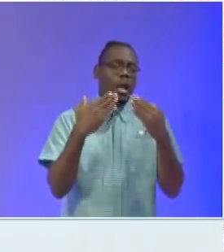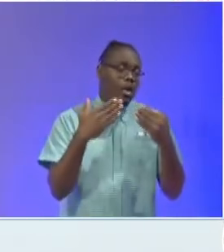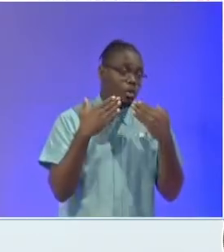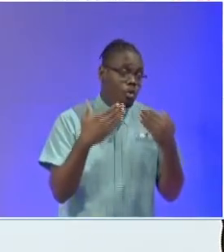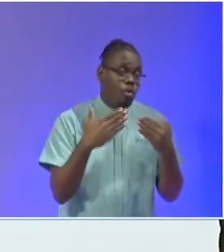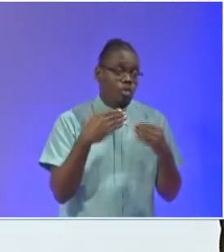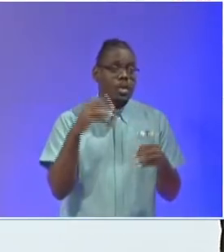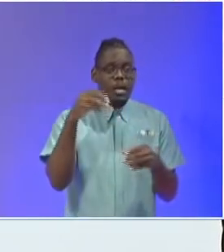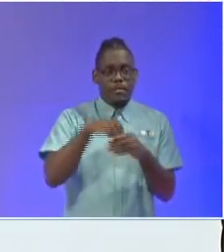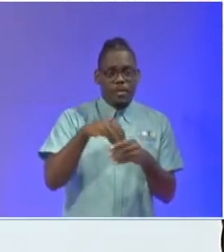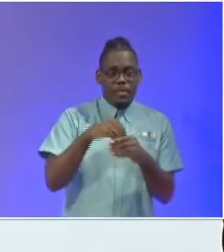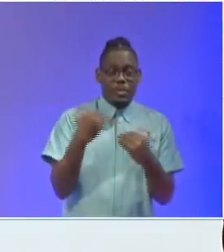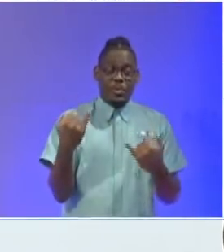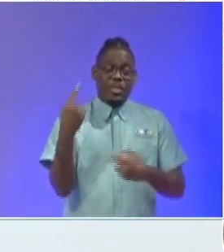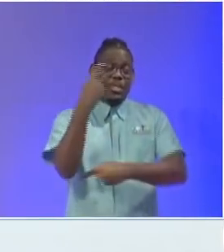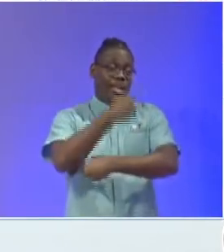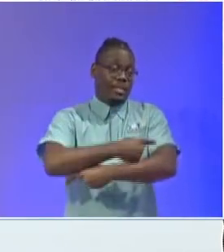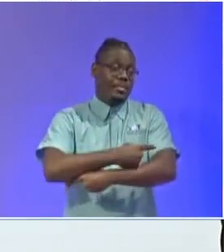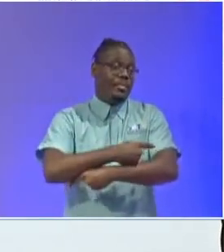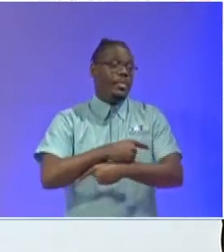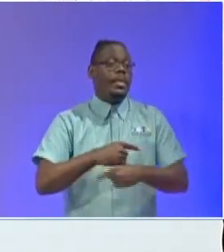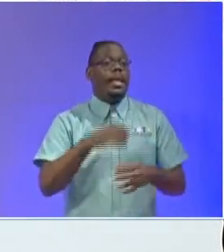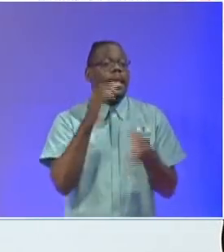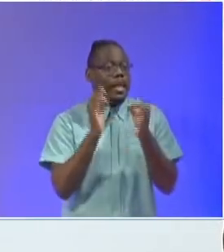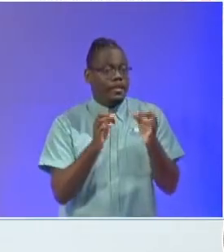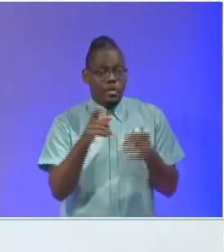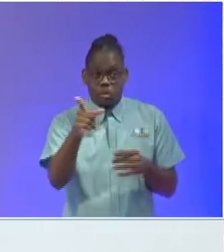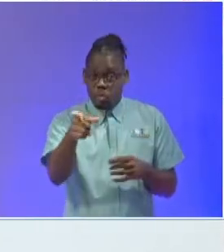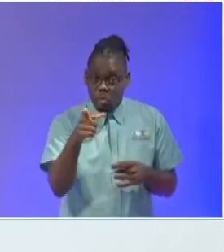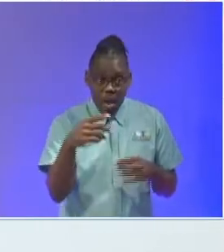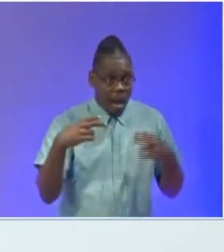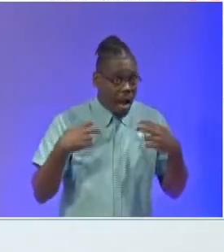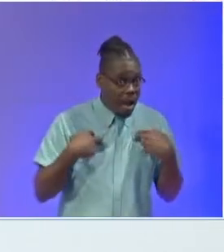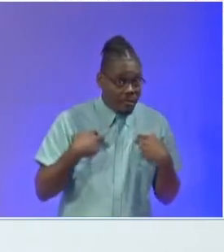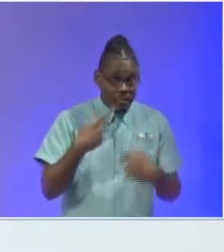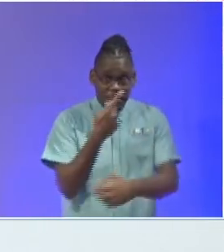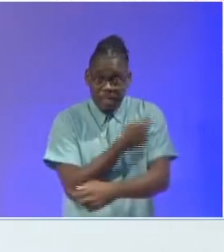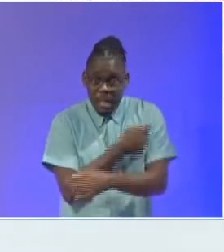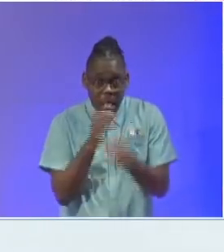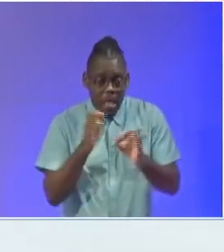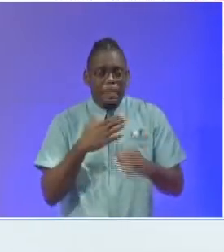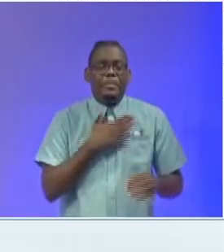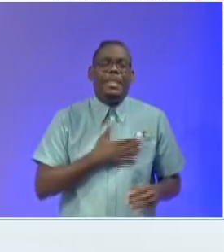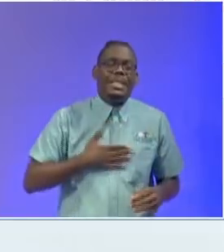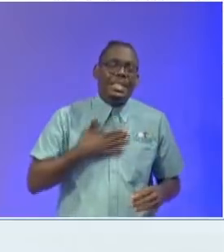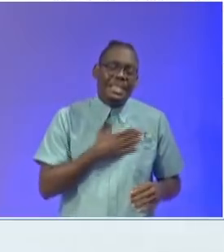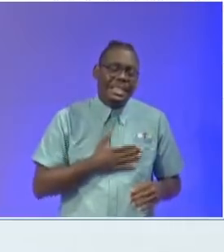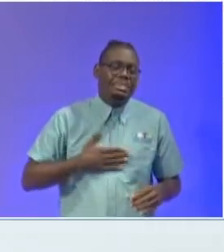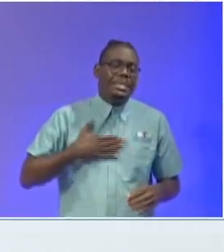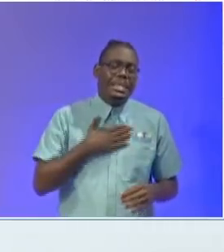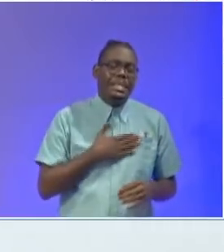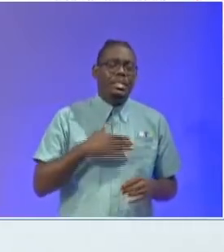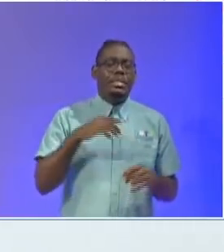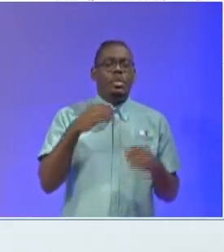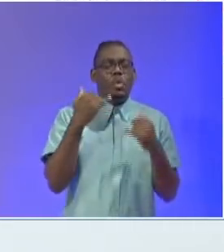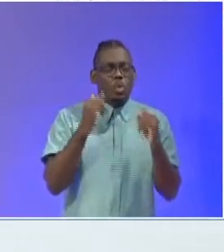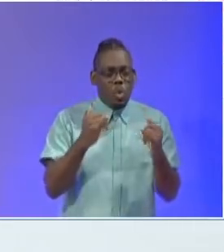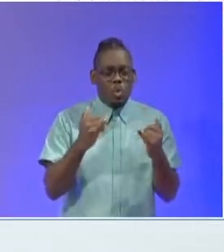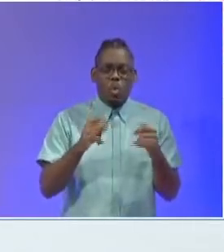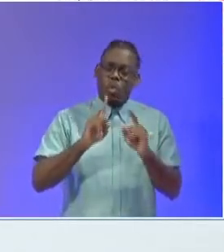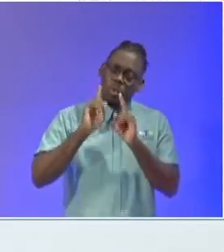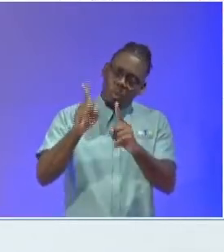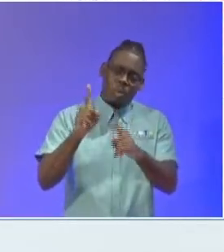your COVID-19 vaccine as yet, please make the decision to get yours now. We leave you with 2 testimonies